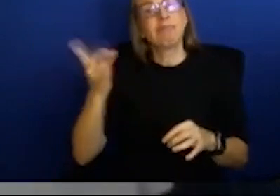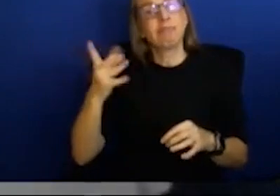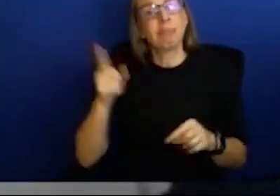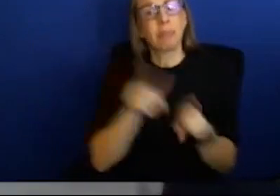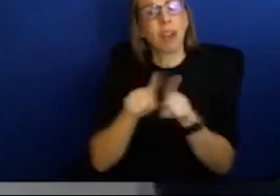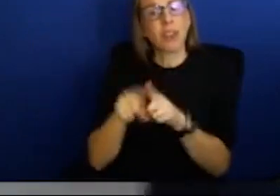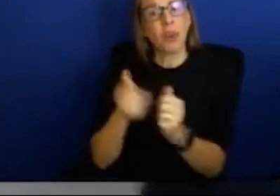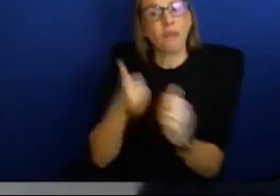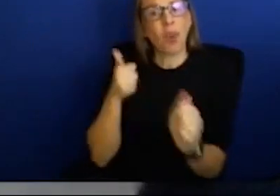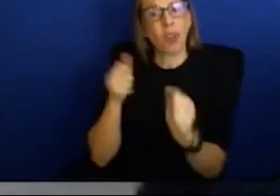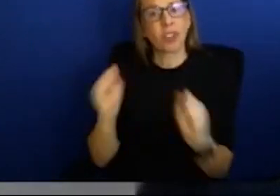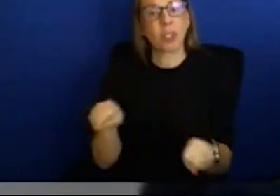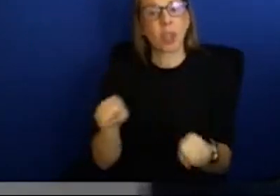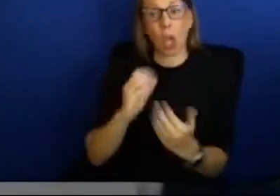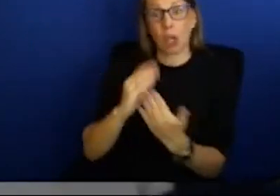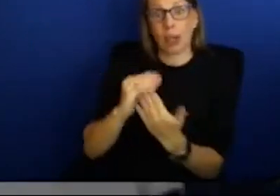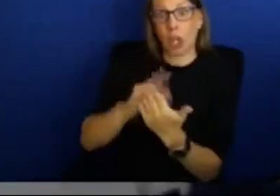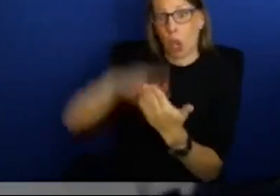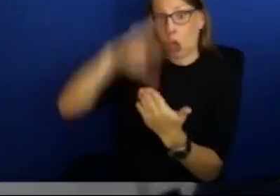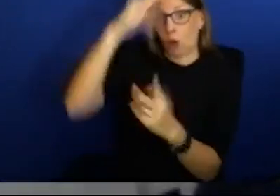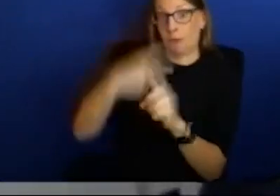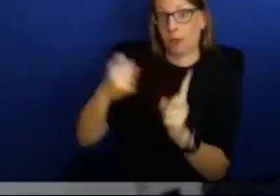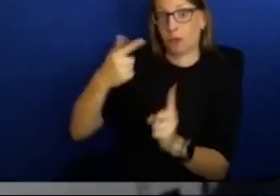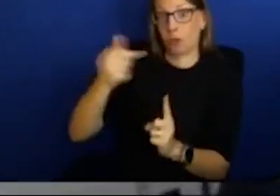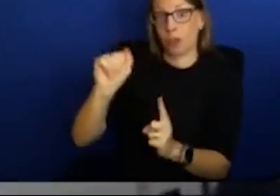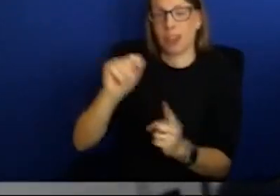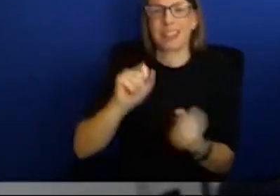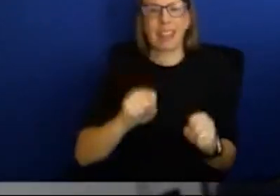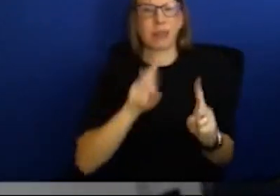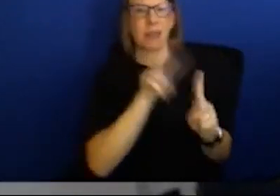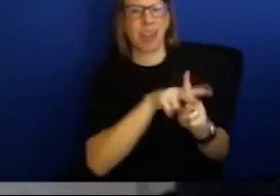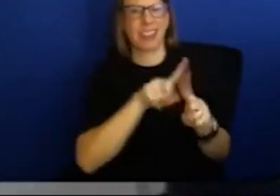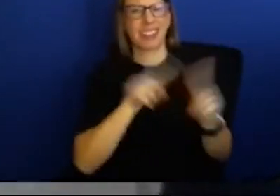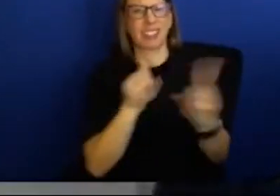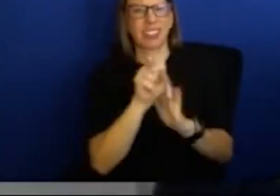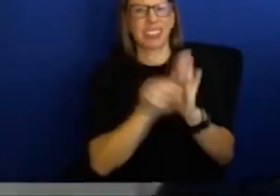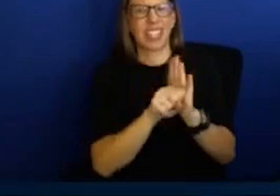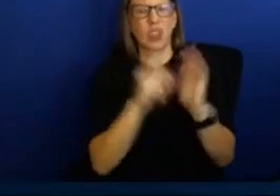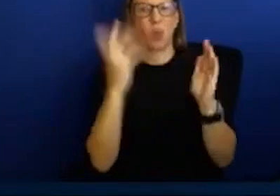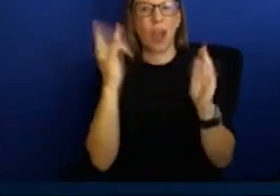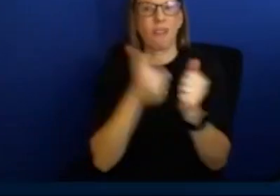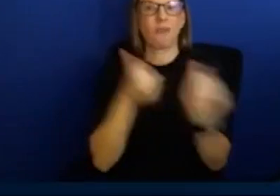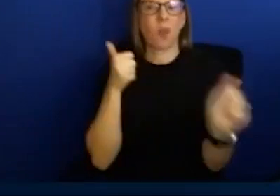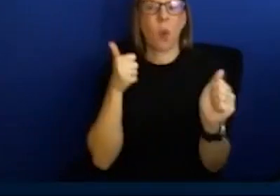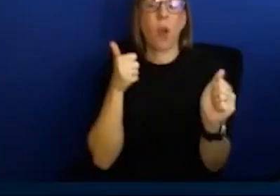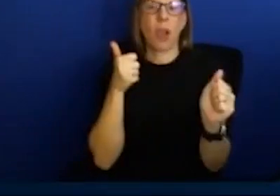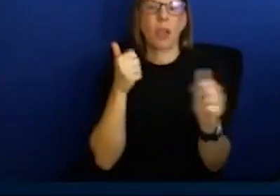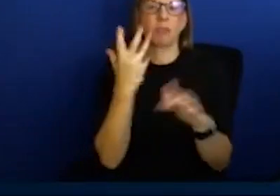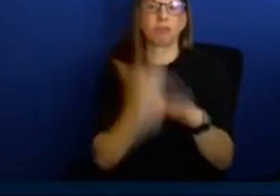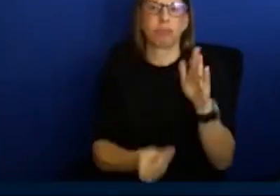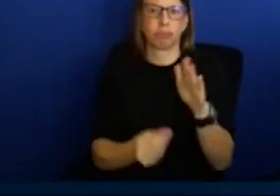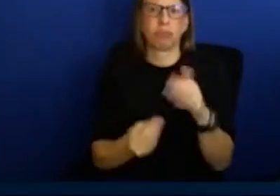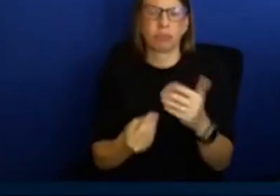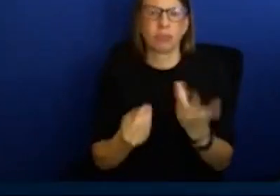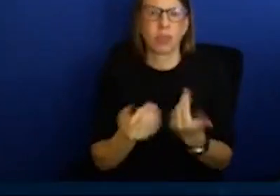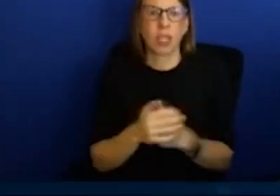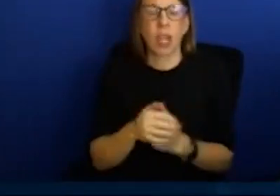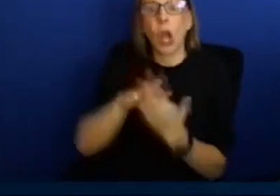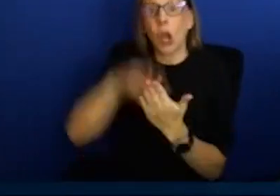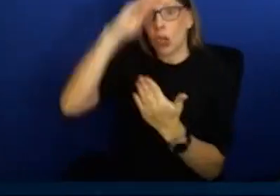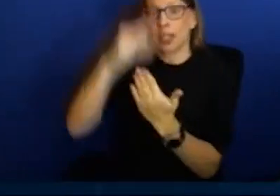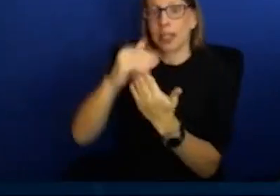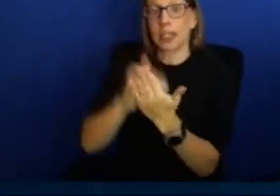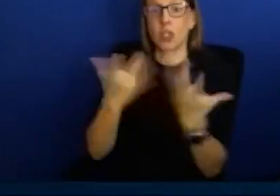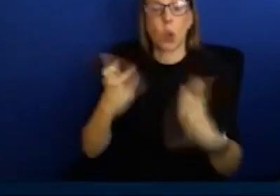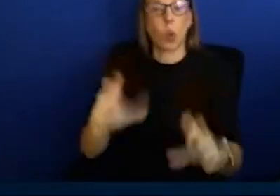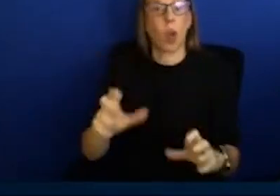Georgia can be applied to other states so that they can avoid this similar loss in life. Right. Yeah. Learning the lessons. That is the key. Kentucky. We do not want to be Georgia.